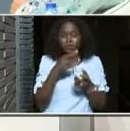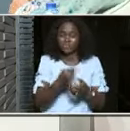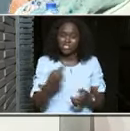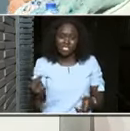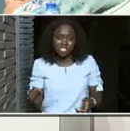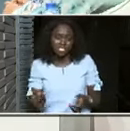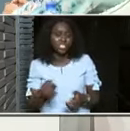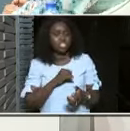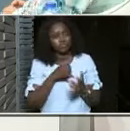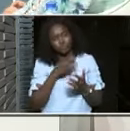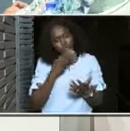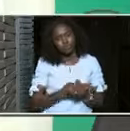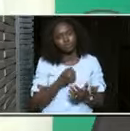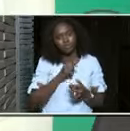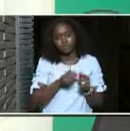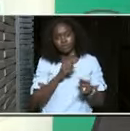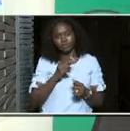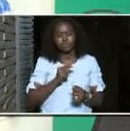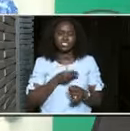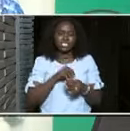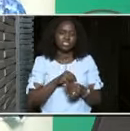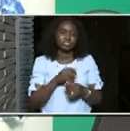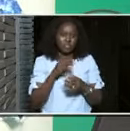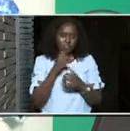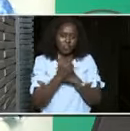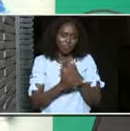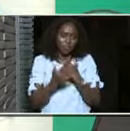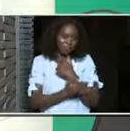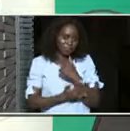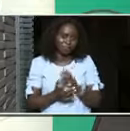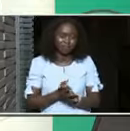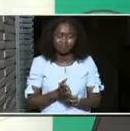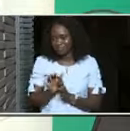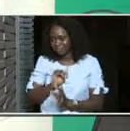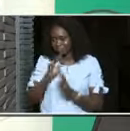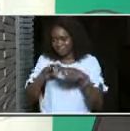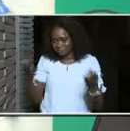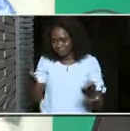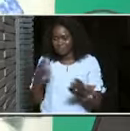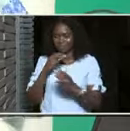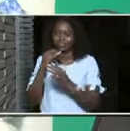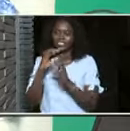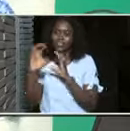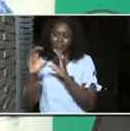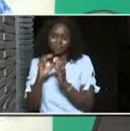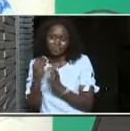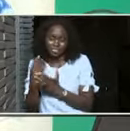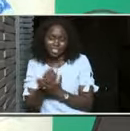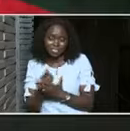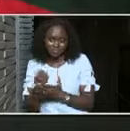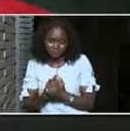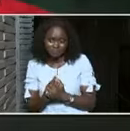one of us in this country. I'm going to open up the conversation. I think I've dominated asking of the questions for too long.